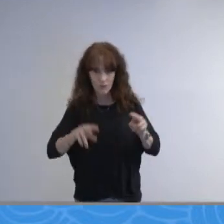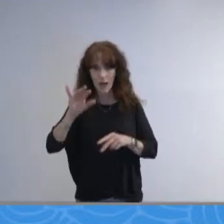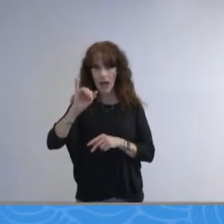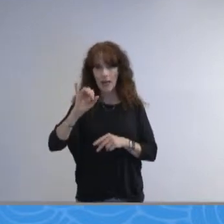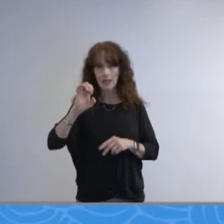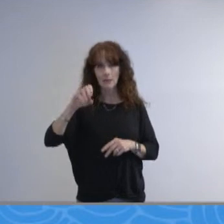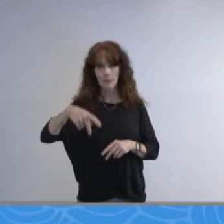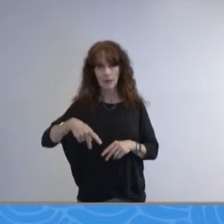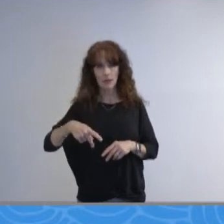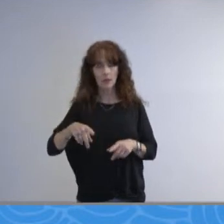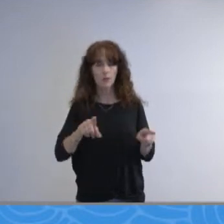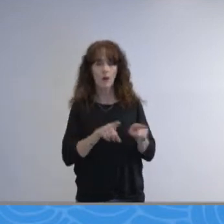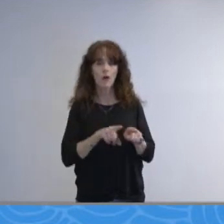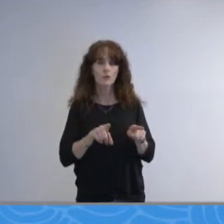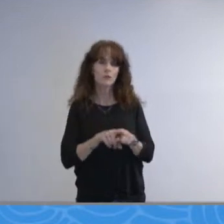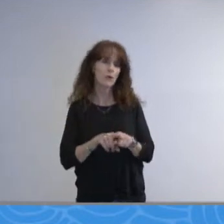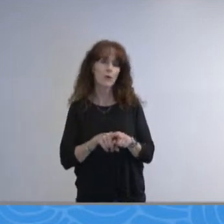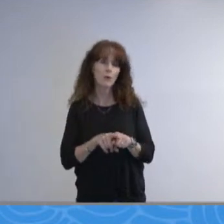We also give